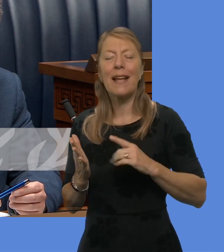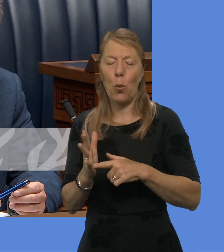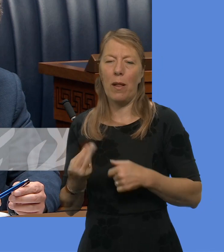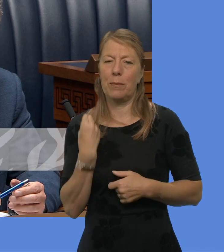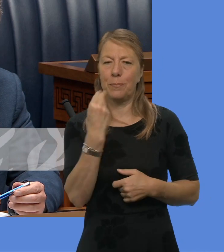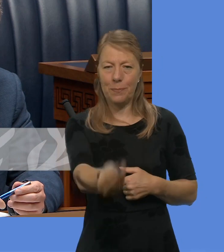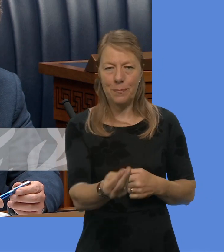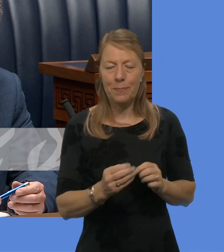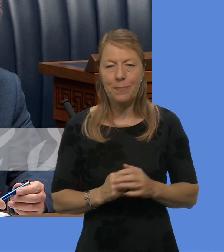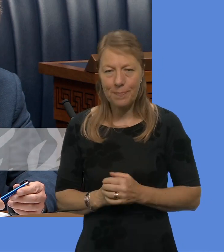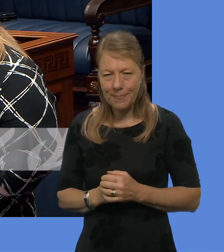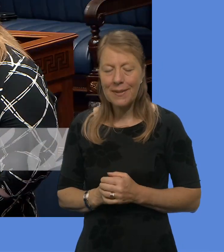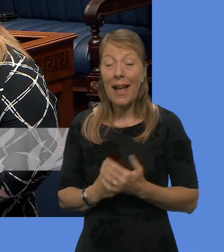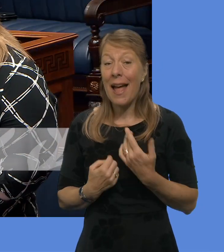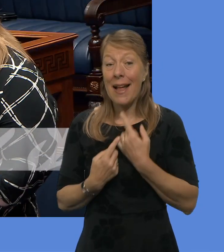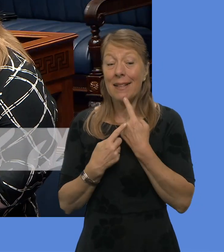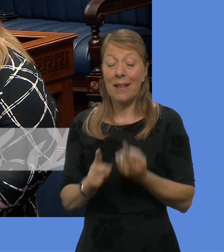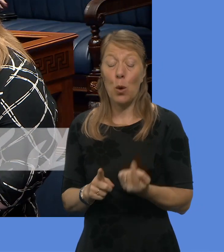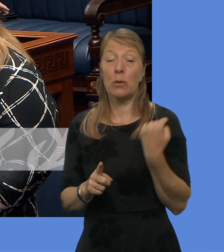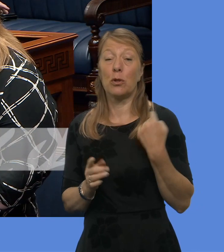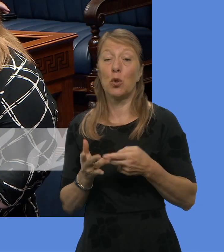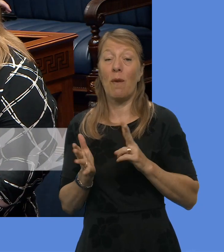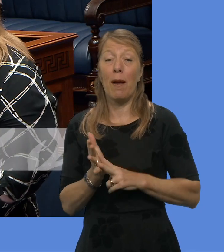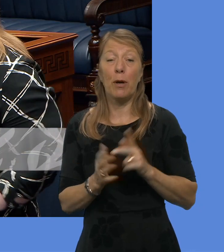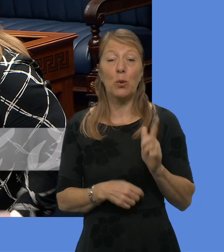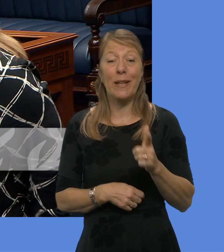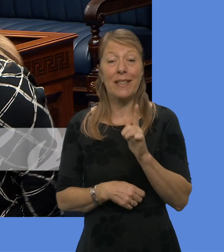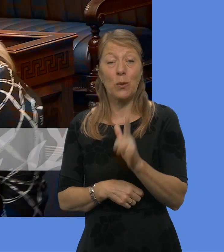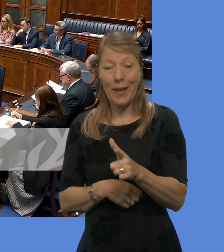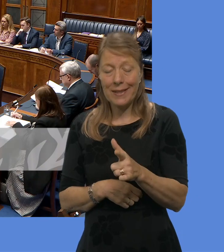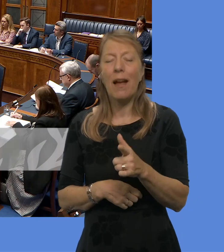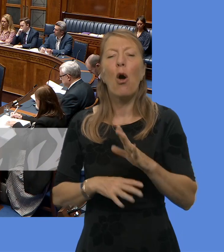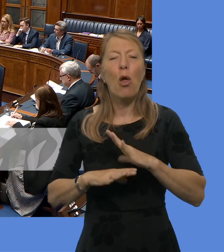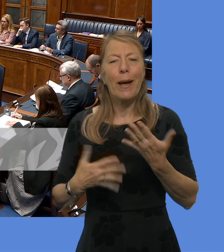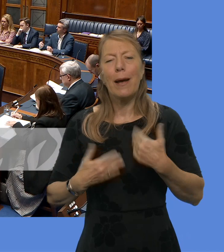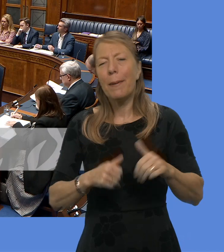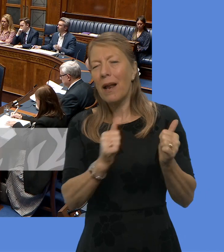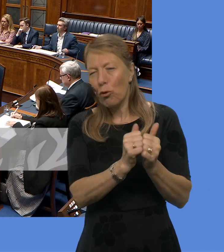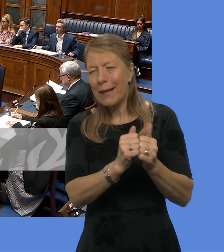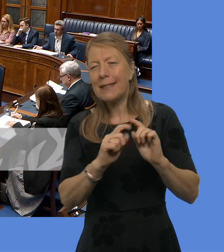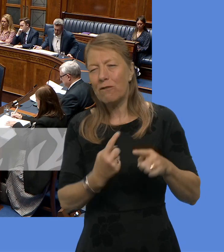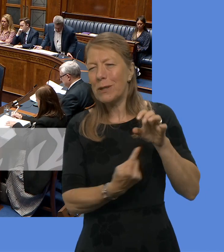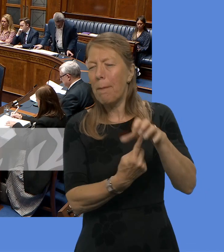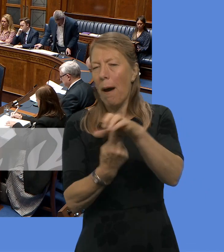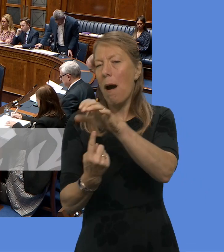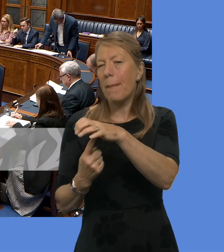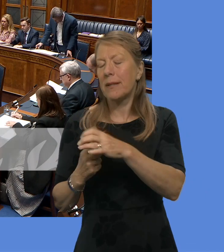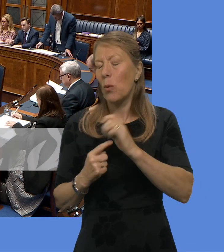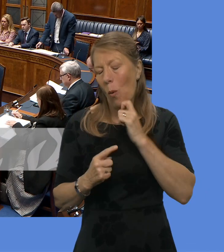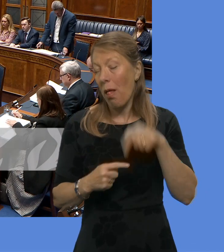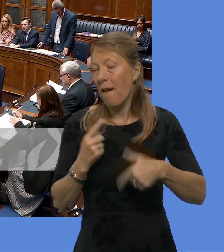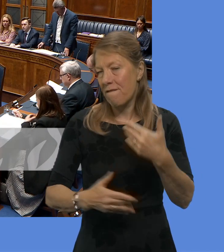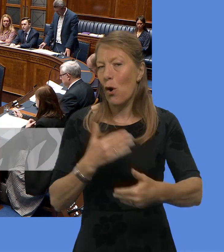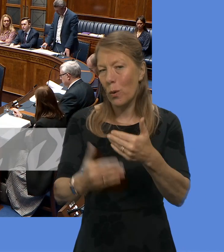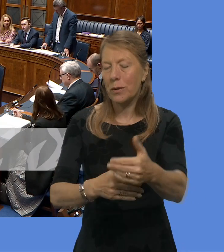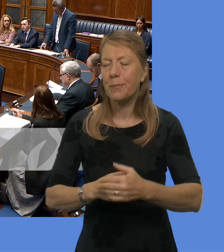administrative measures I announced in November 2020 have already been agreed with the relevant stakeholders. Mr Donnelly. Thank you, Mr Speaker, and thanks to the